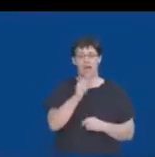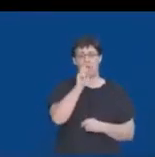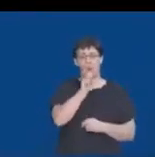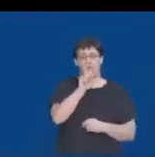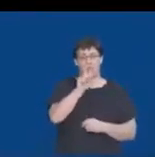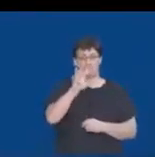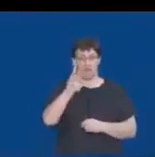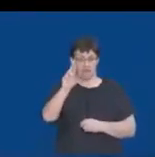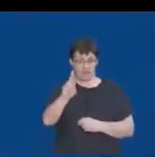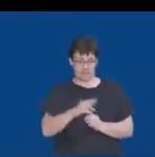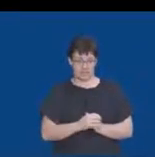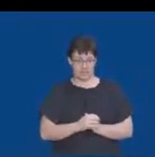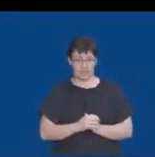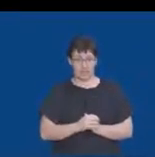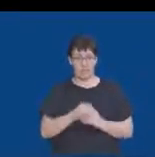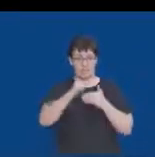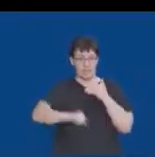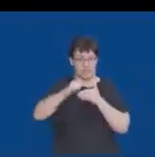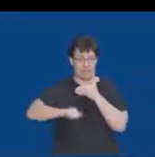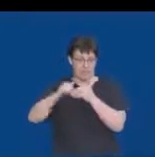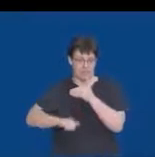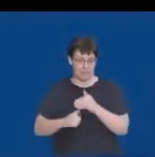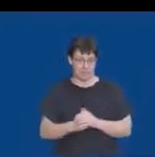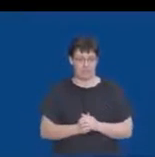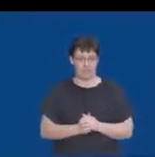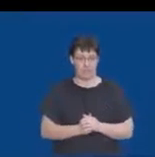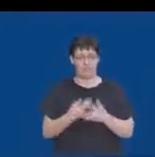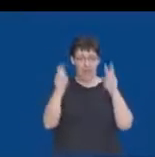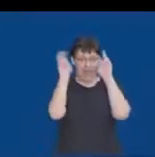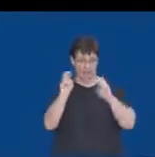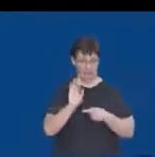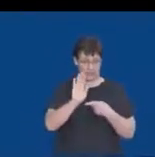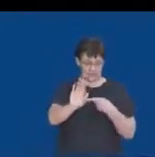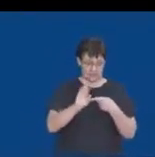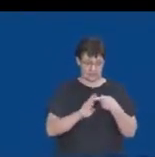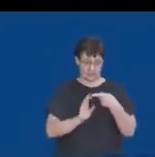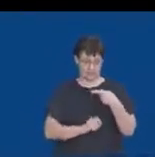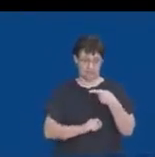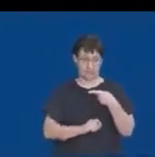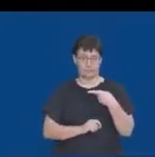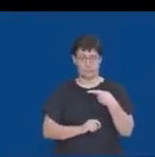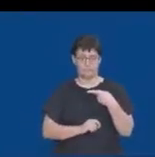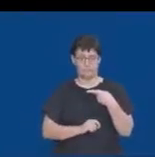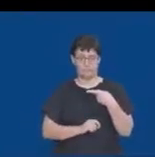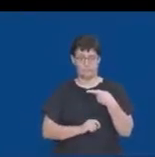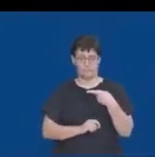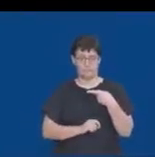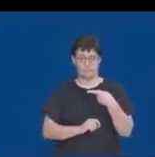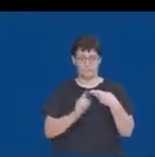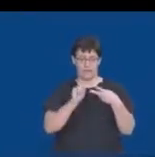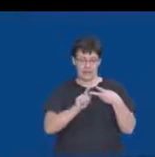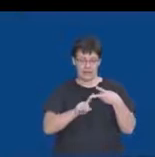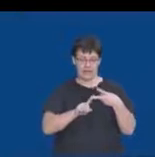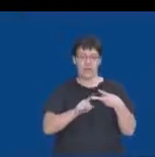125 Rand per month for electricity. So I'm putting this as electricity. And then I've got my tap